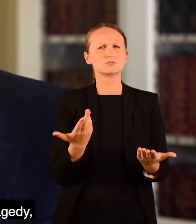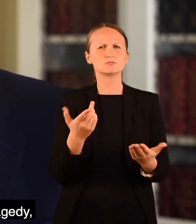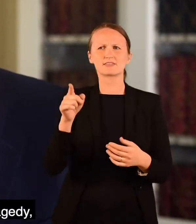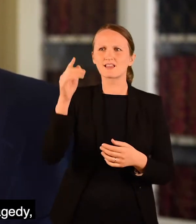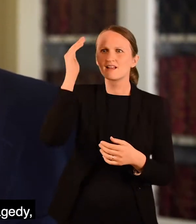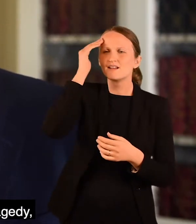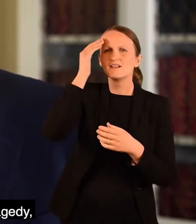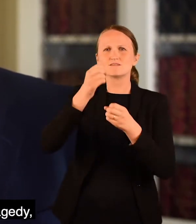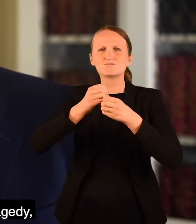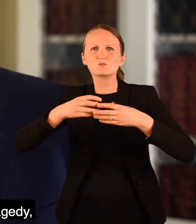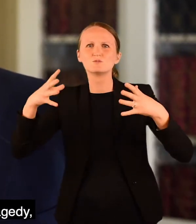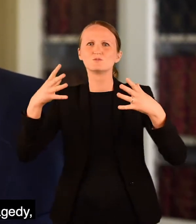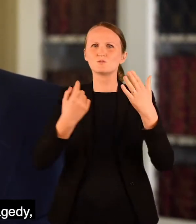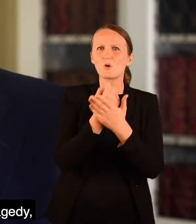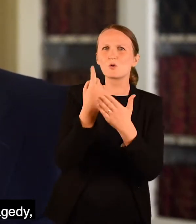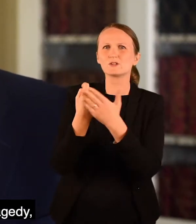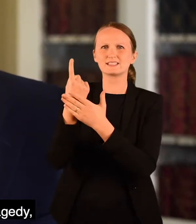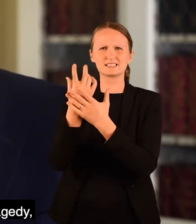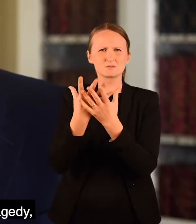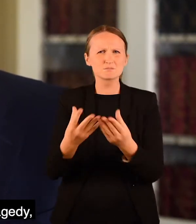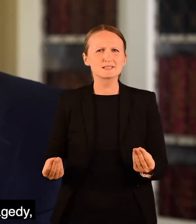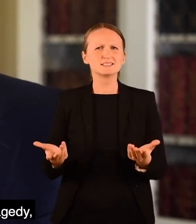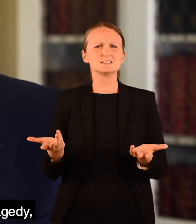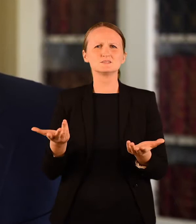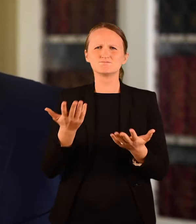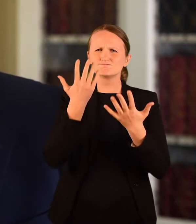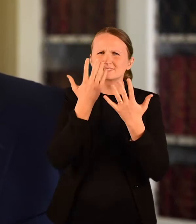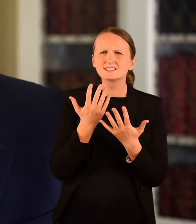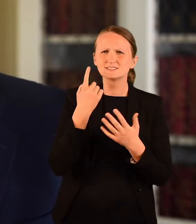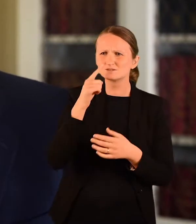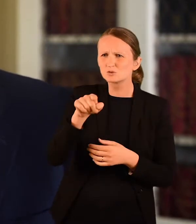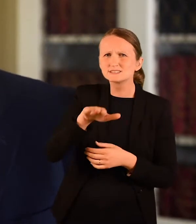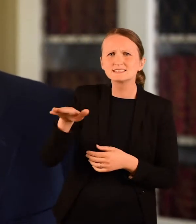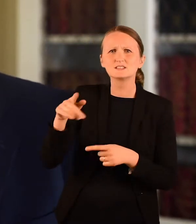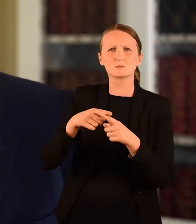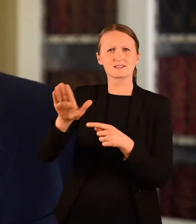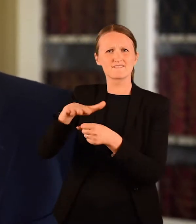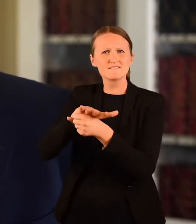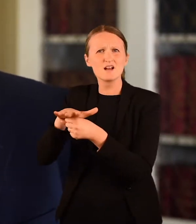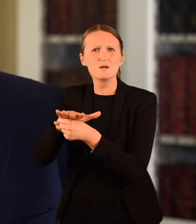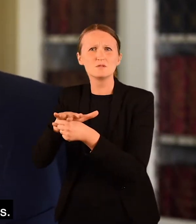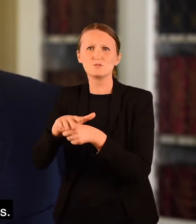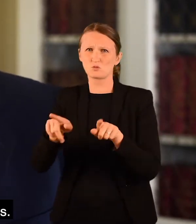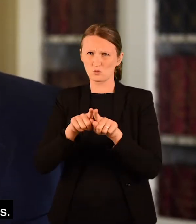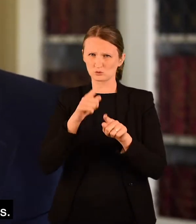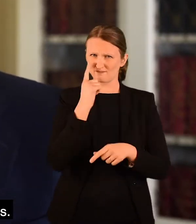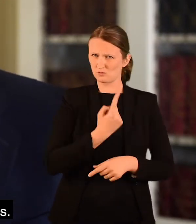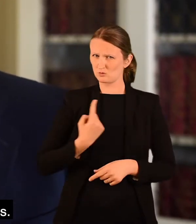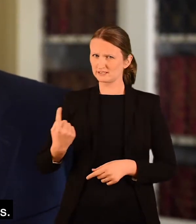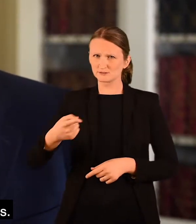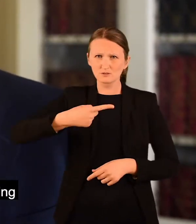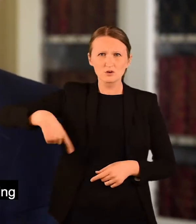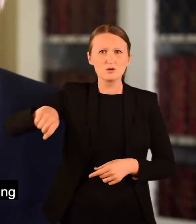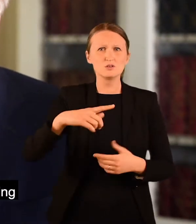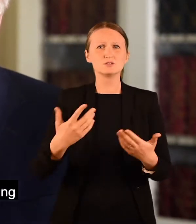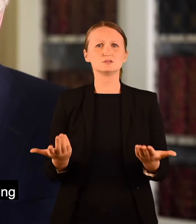toll of wasted potential and missed opportunity that is a tragedy not just for the children and their families, but for each and every